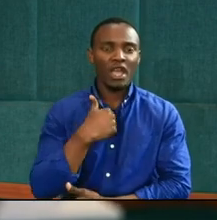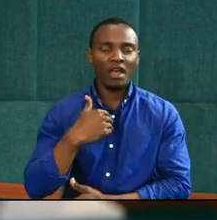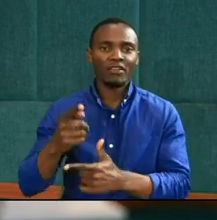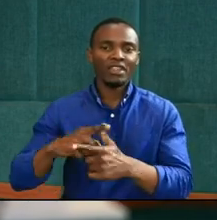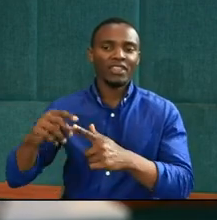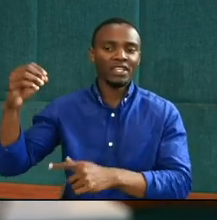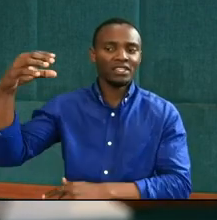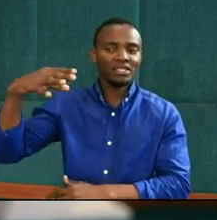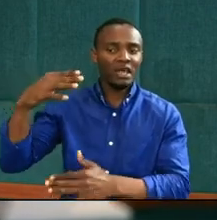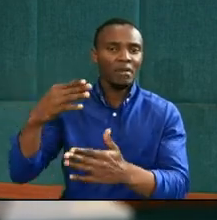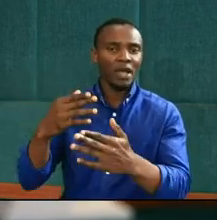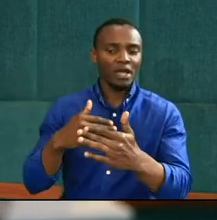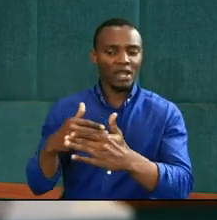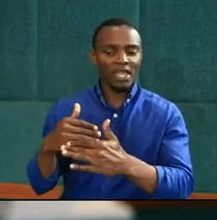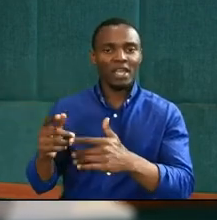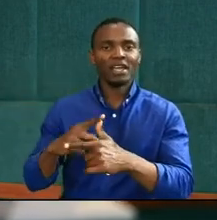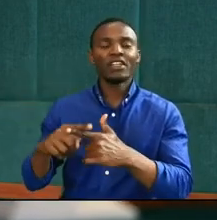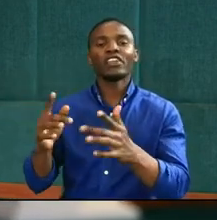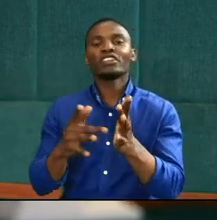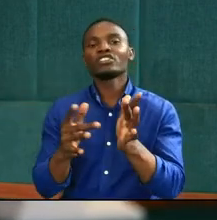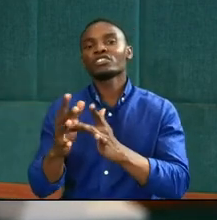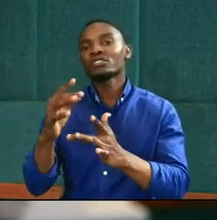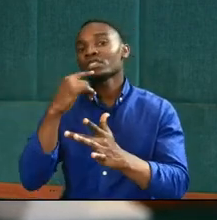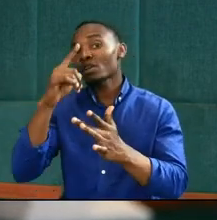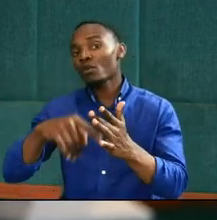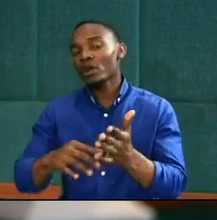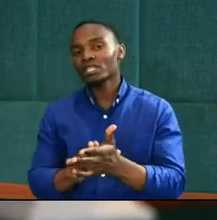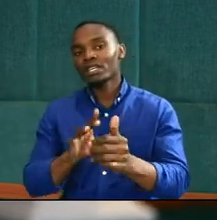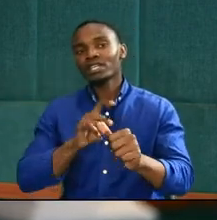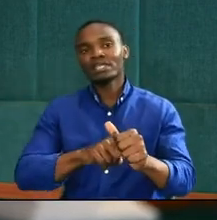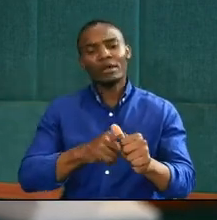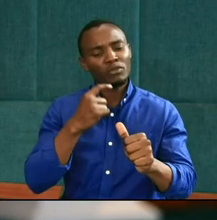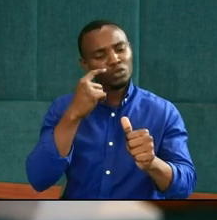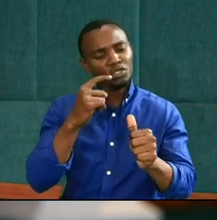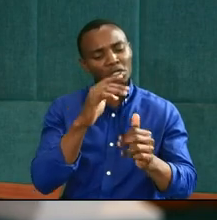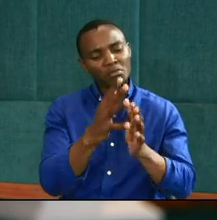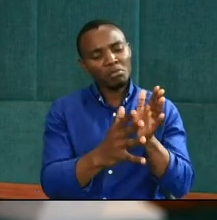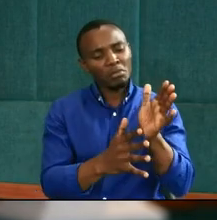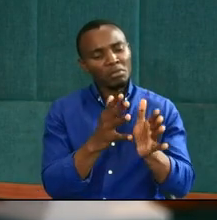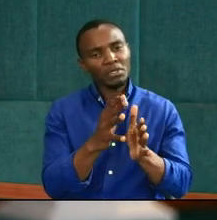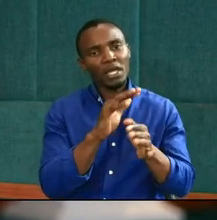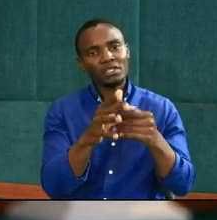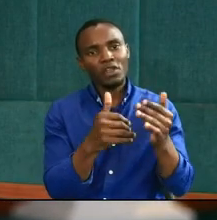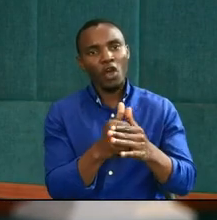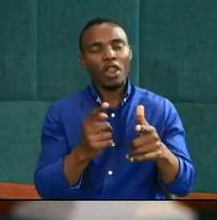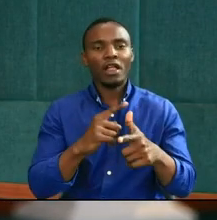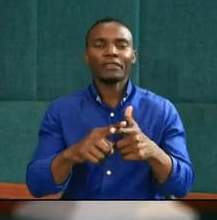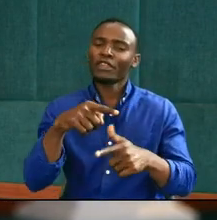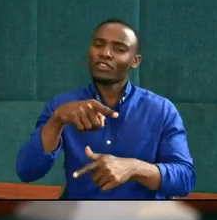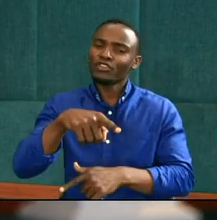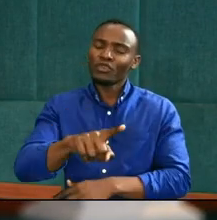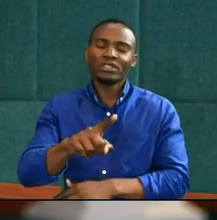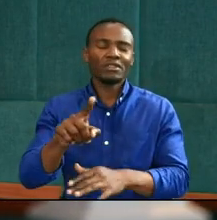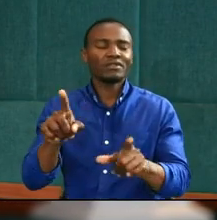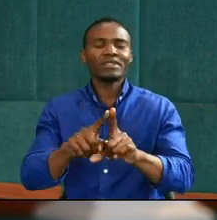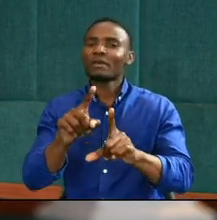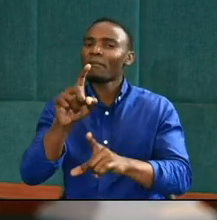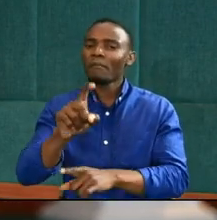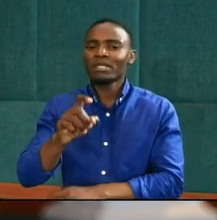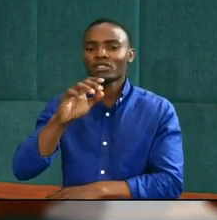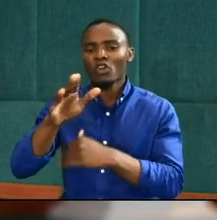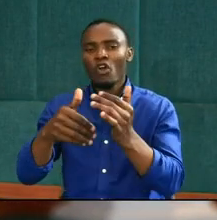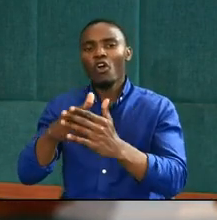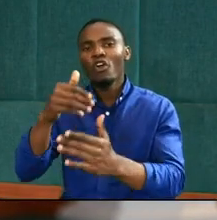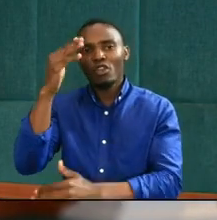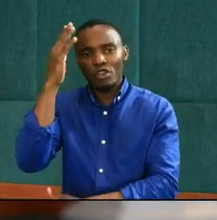is near. What Christ says, when you see the signs that I tell you about, it ought to be common knowledge